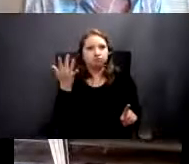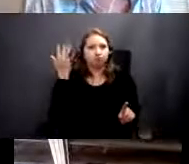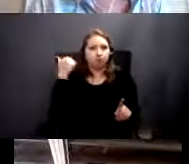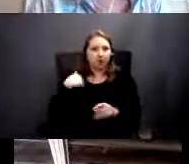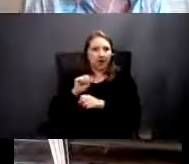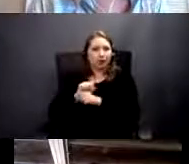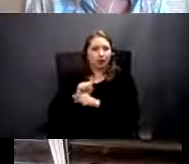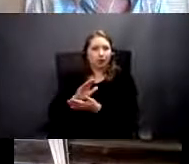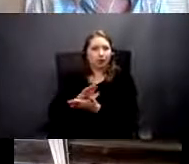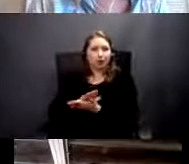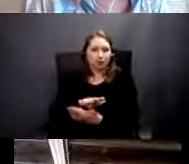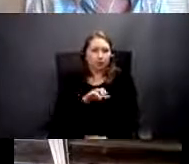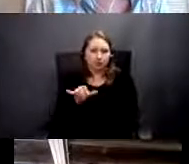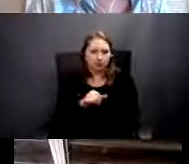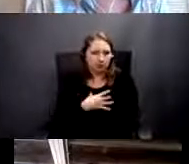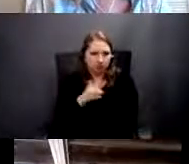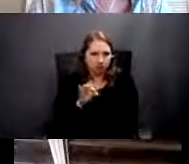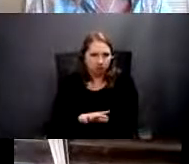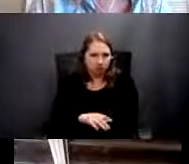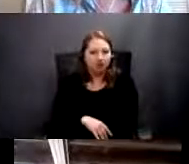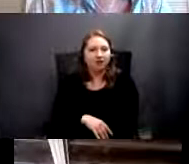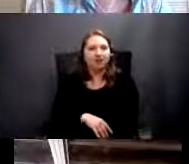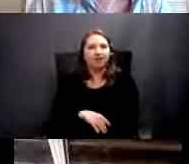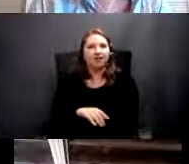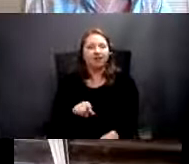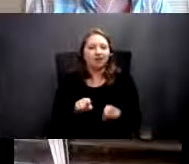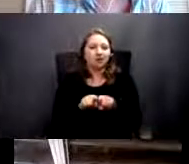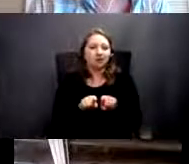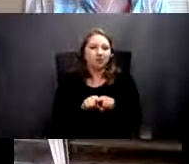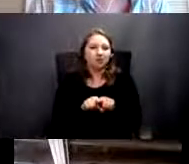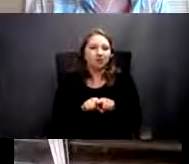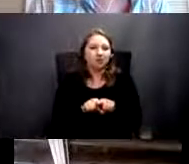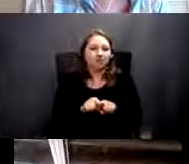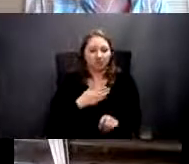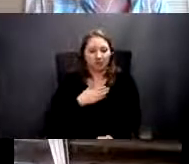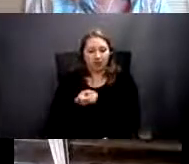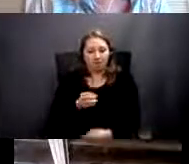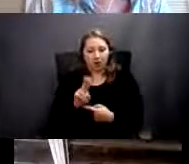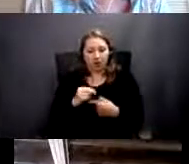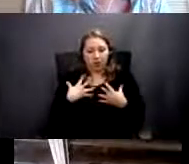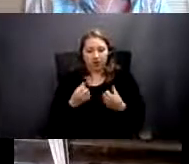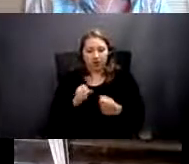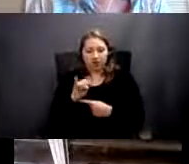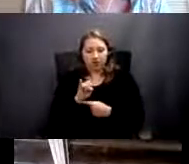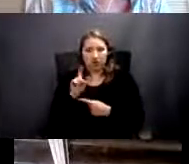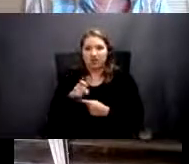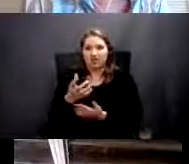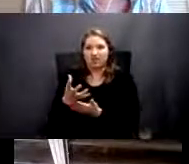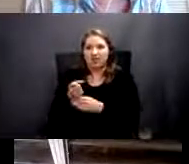schools. And I dislike obtaining my own health insurance even less,